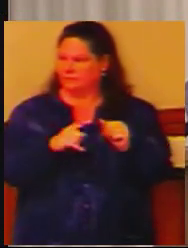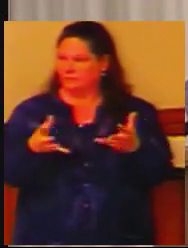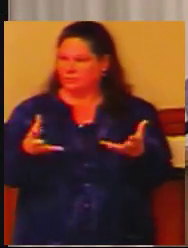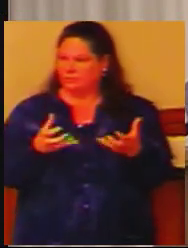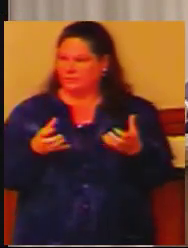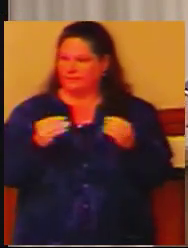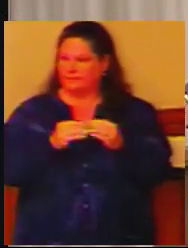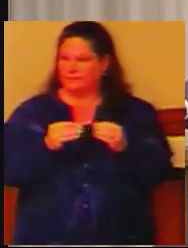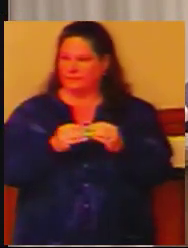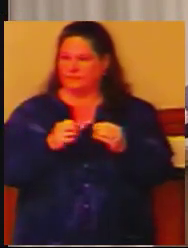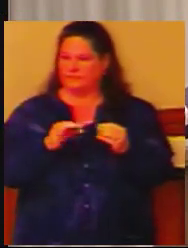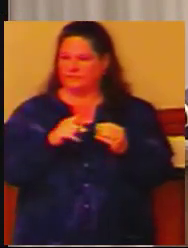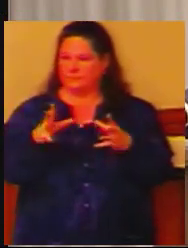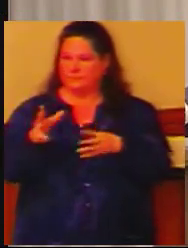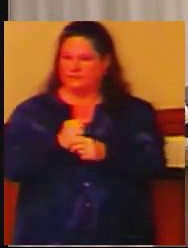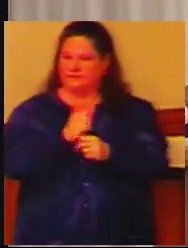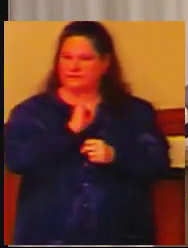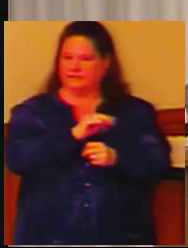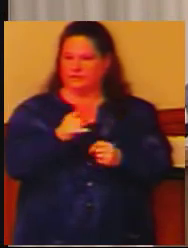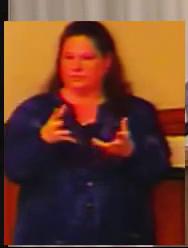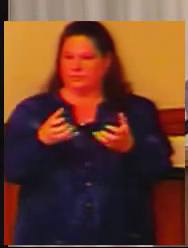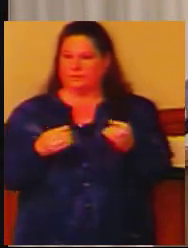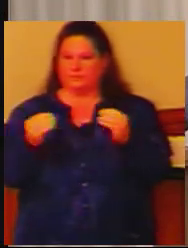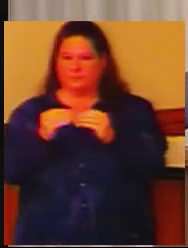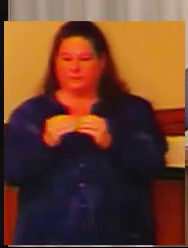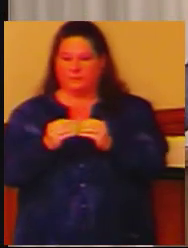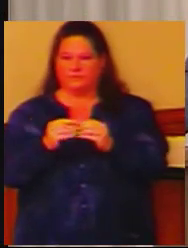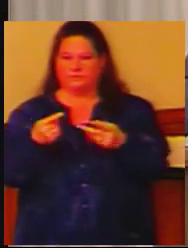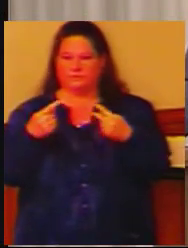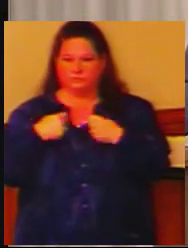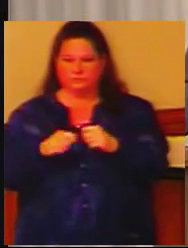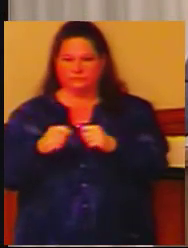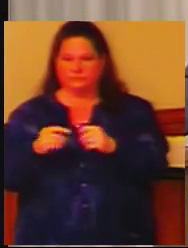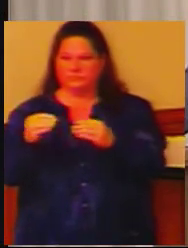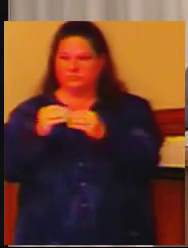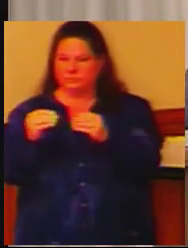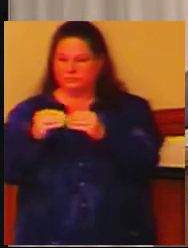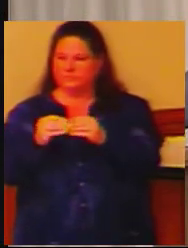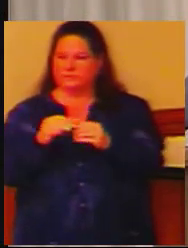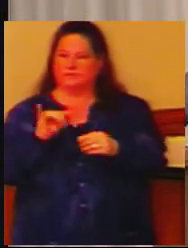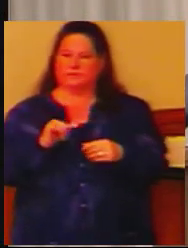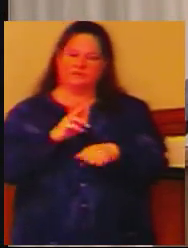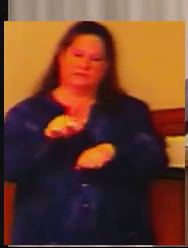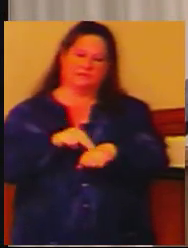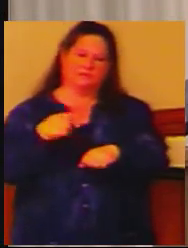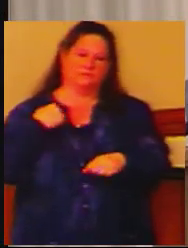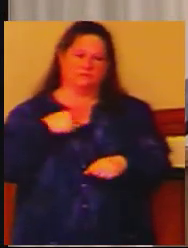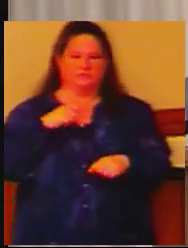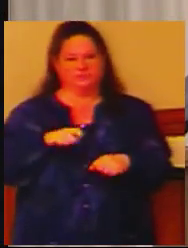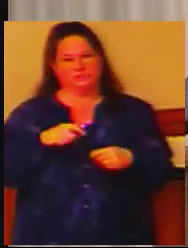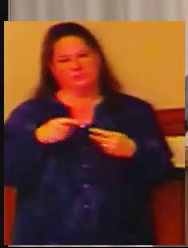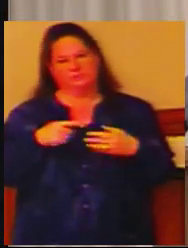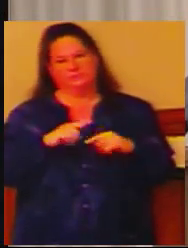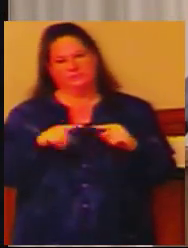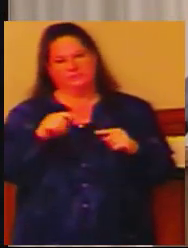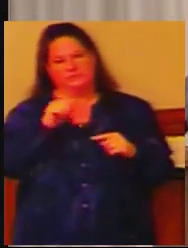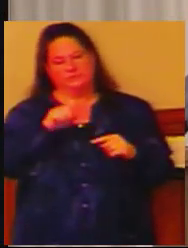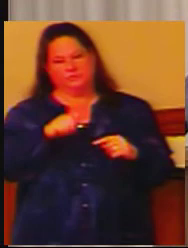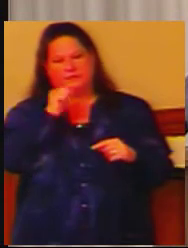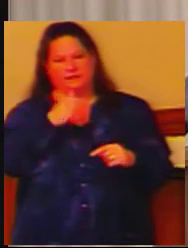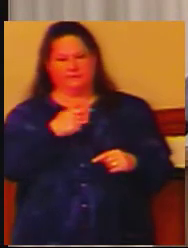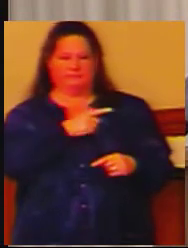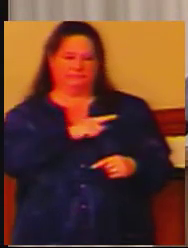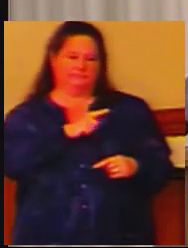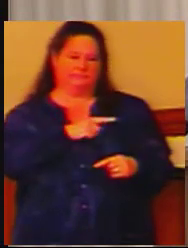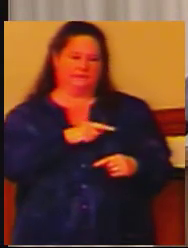more. So if you get this, then you want a little bit more. You strive. I mean, that's natural, and we're supposed to. We're not supposed to sit around on our hands